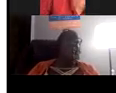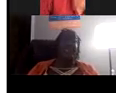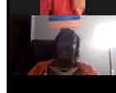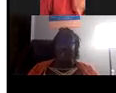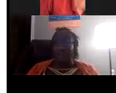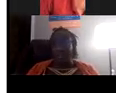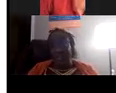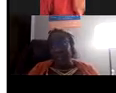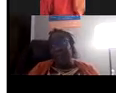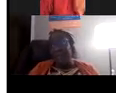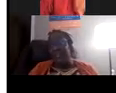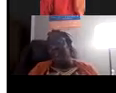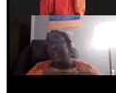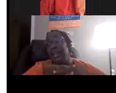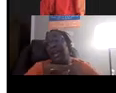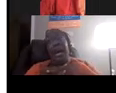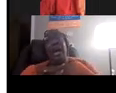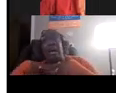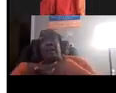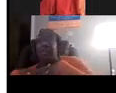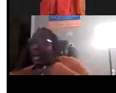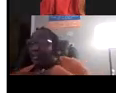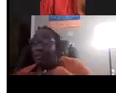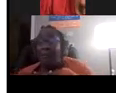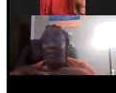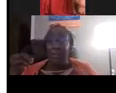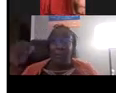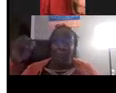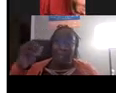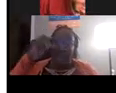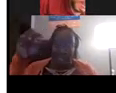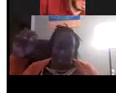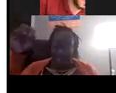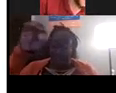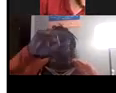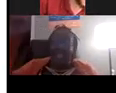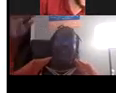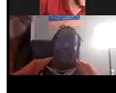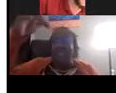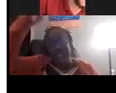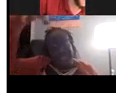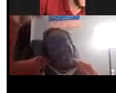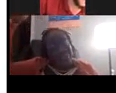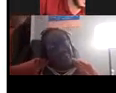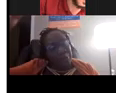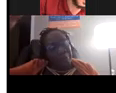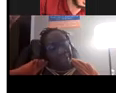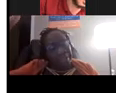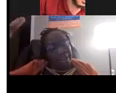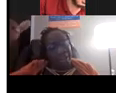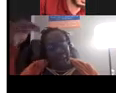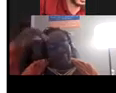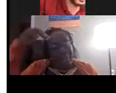really it was a shared thing, because I don't know about you, but there had to be consent along the